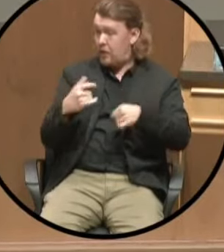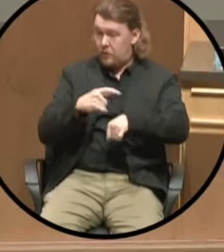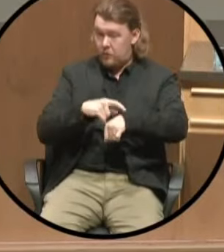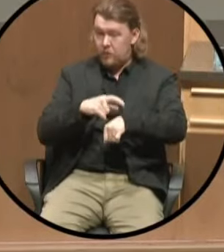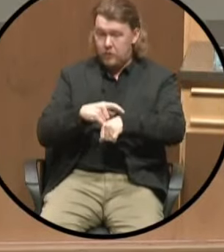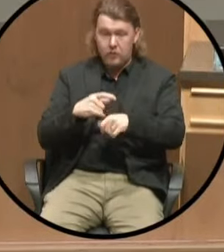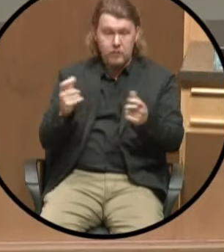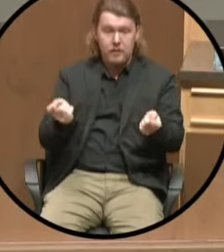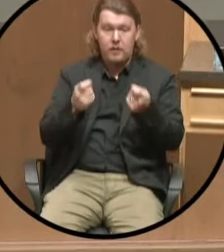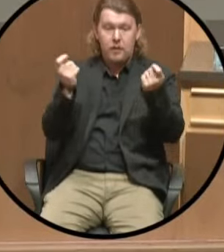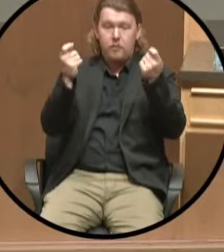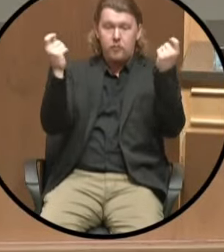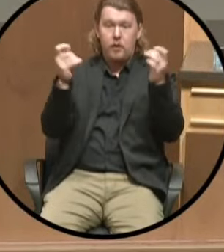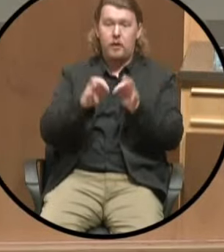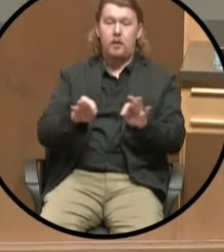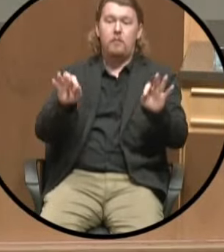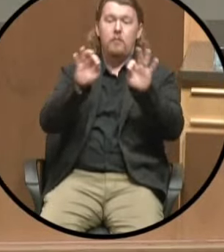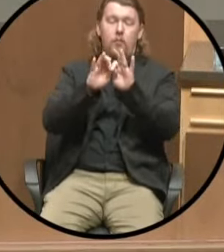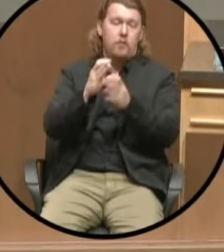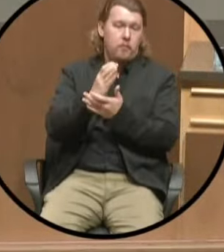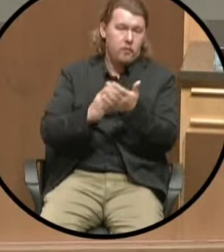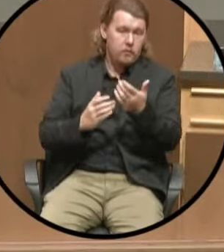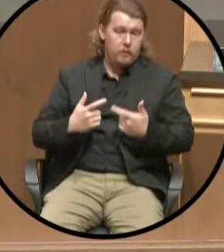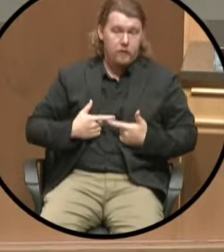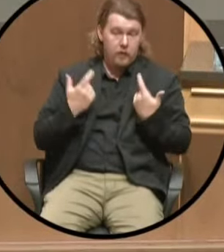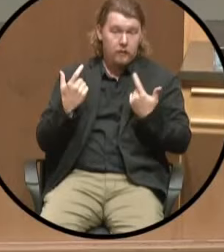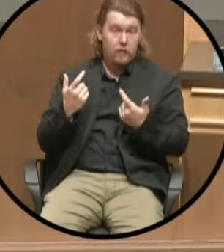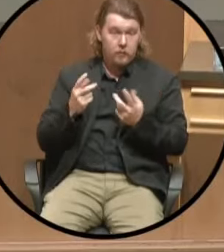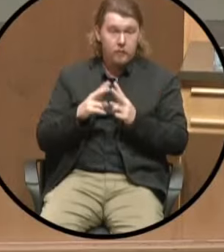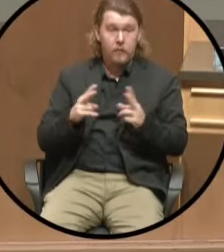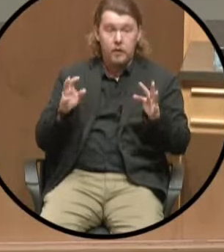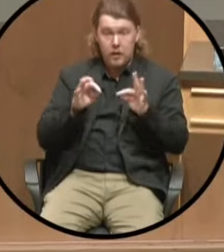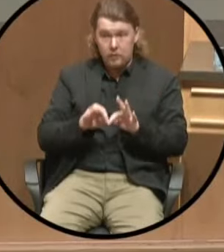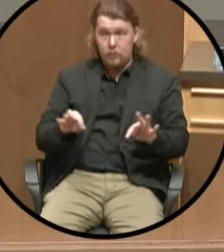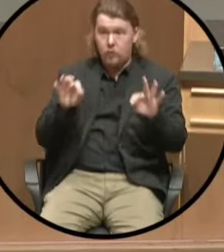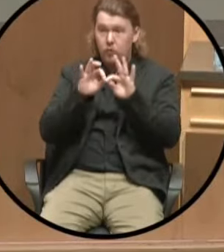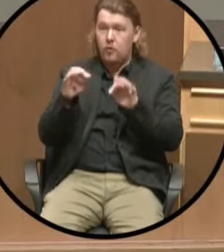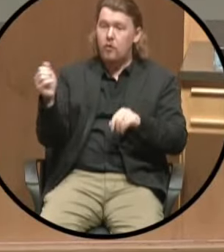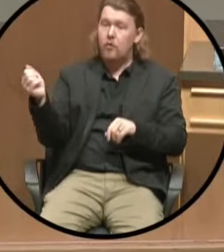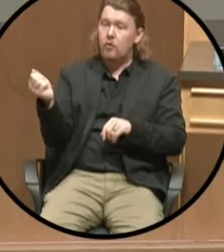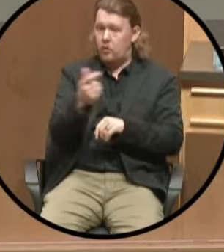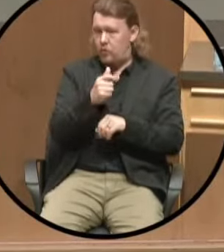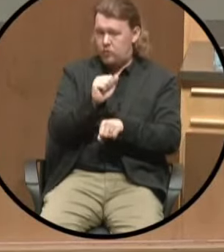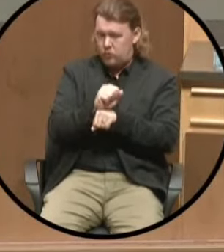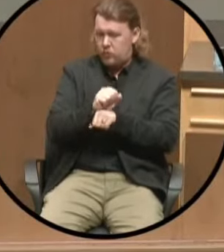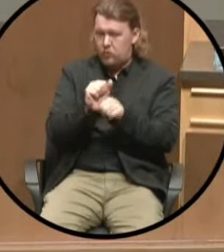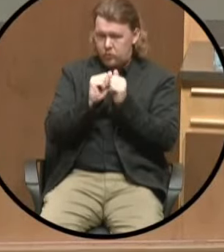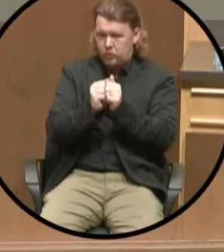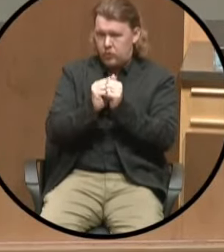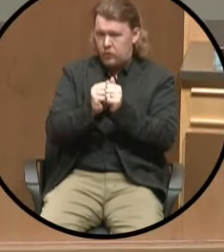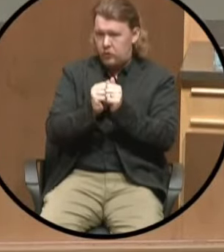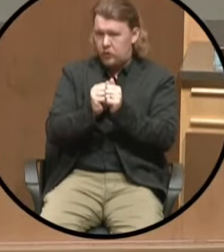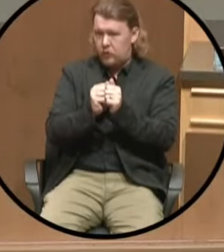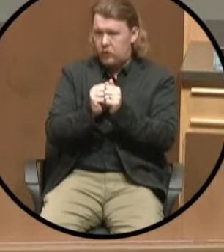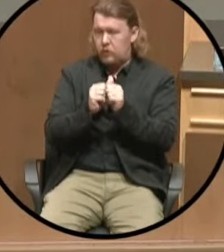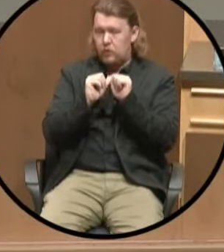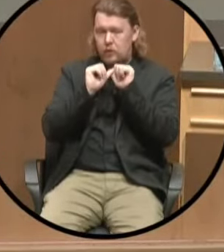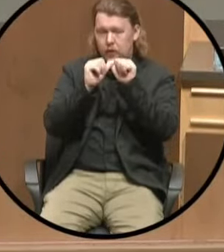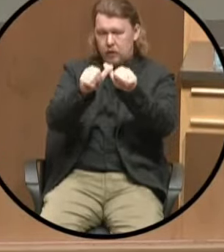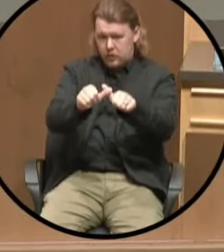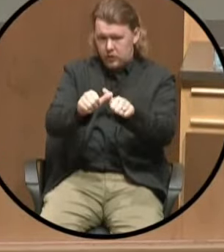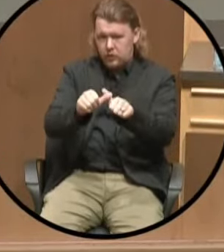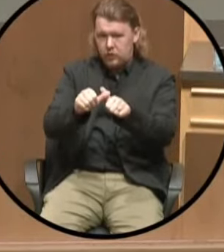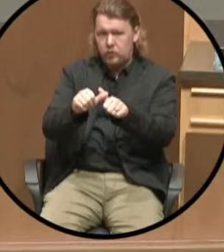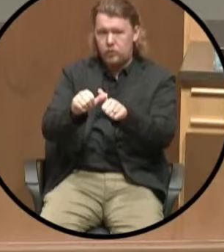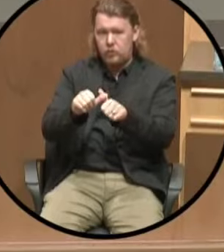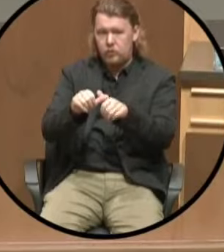our milestones. So it is very important that we all work together to continue to